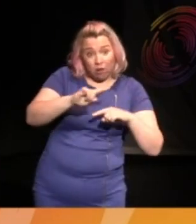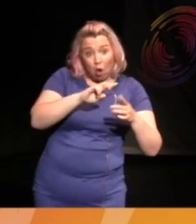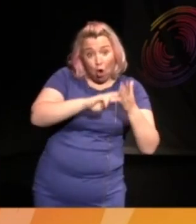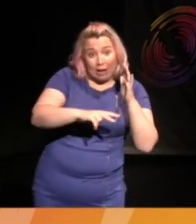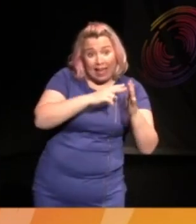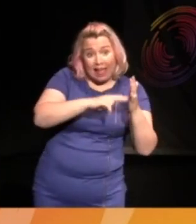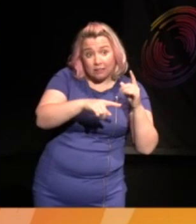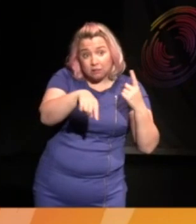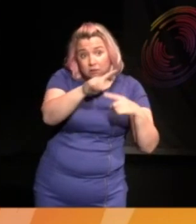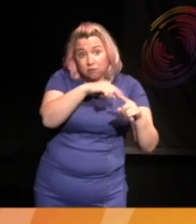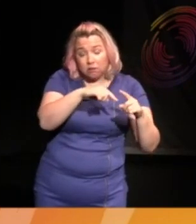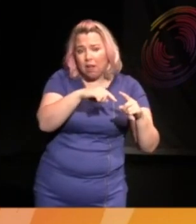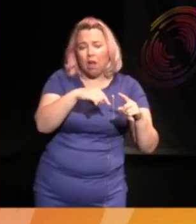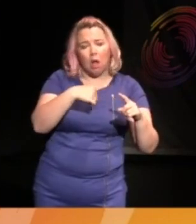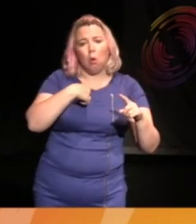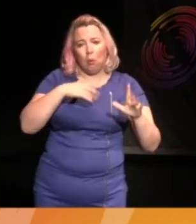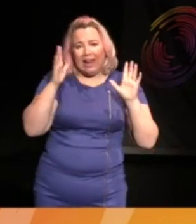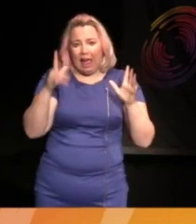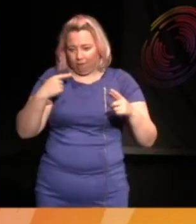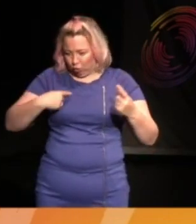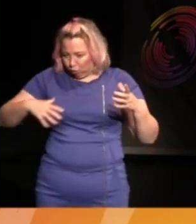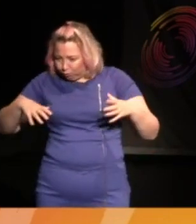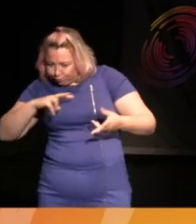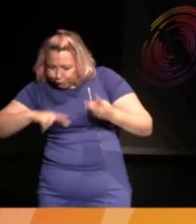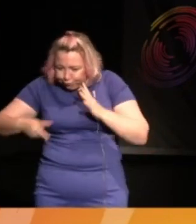you have touched on